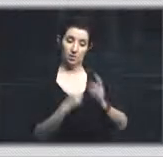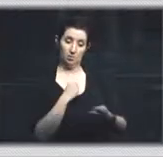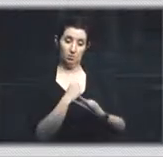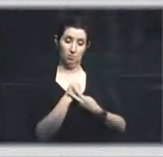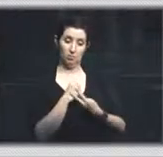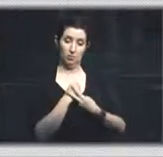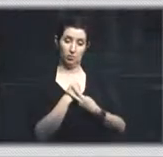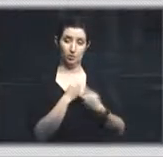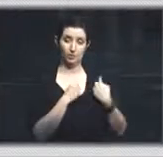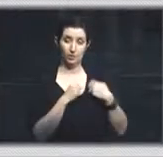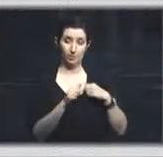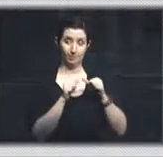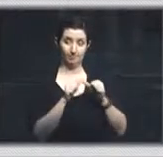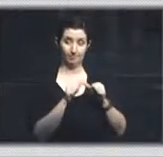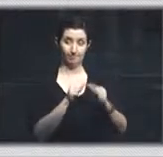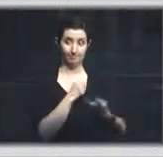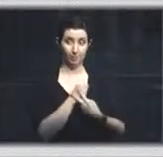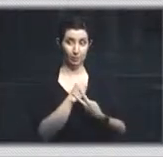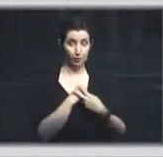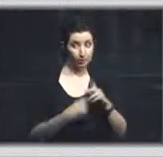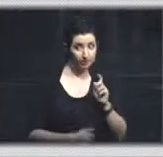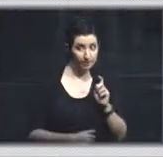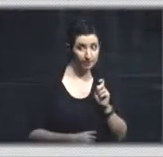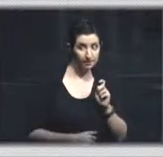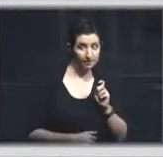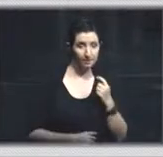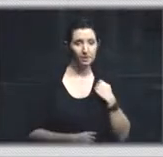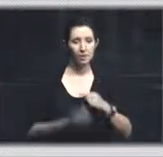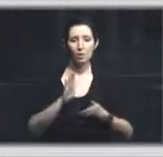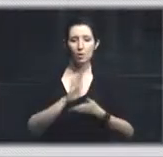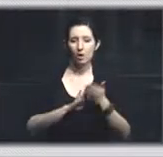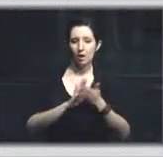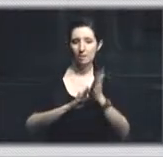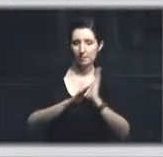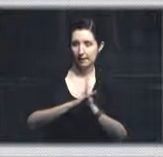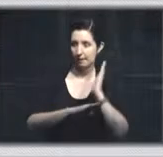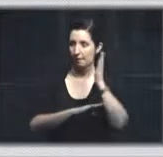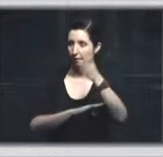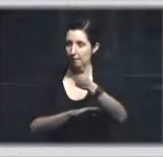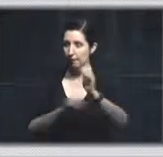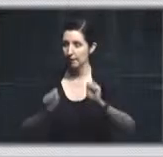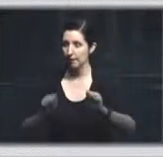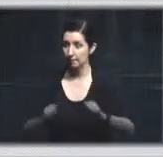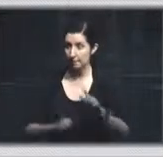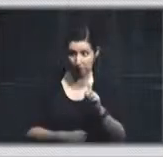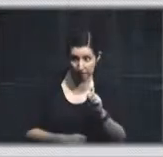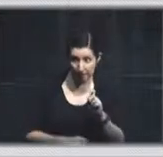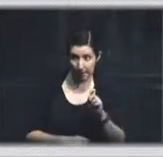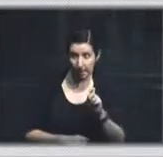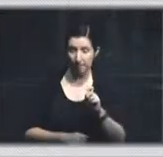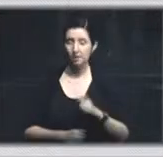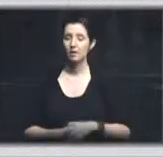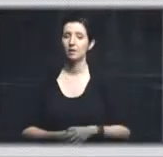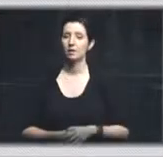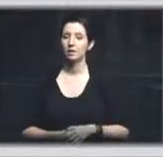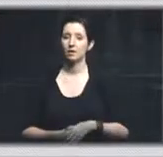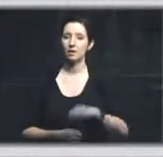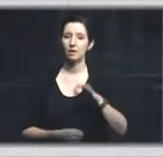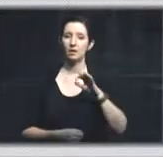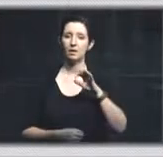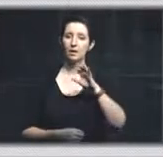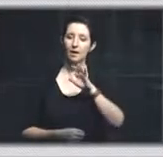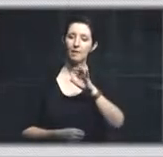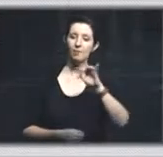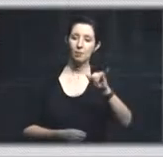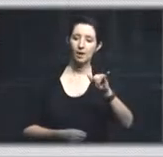maintaining reserves? Are we eating them up because we're operating beyond our means? In FY16, we kind of